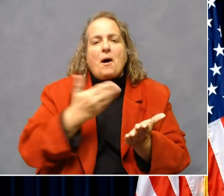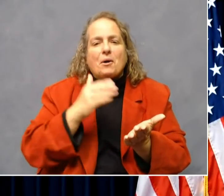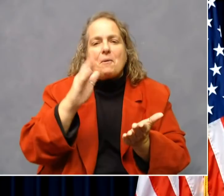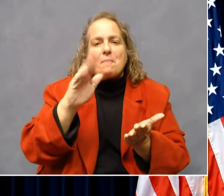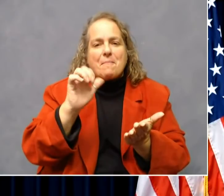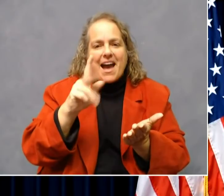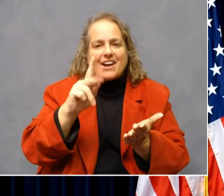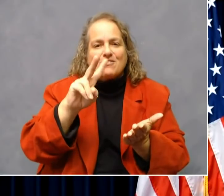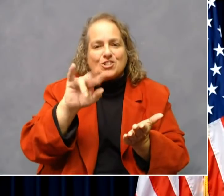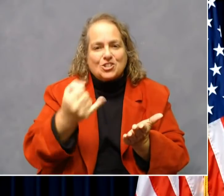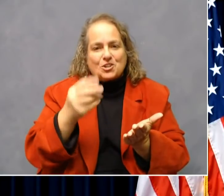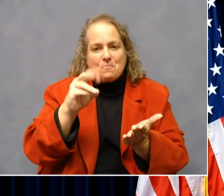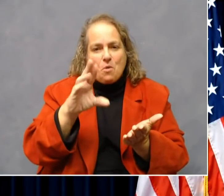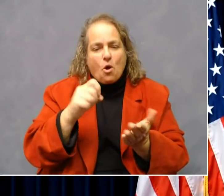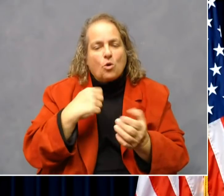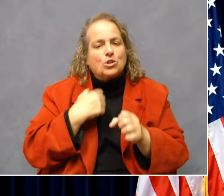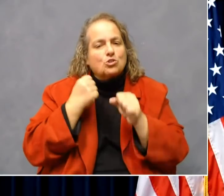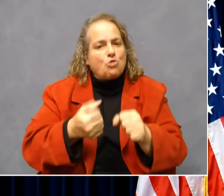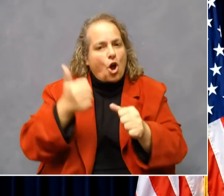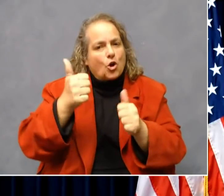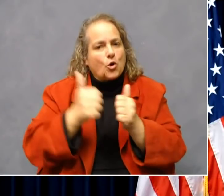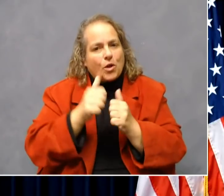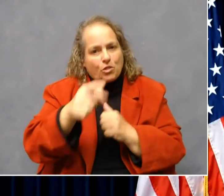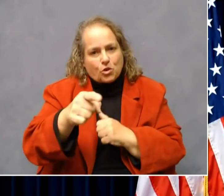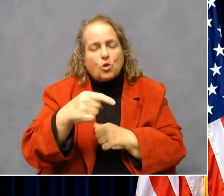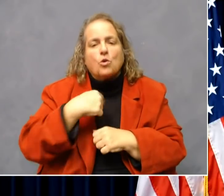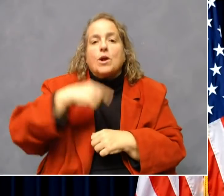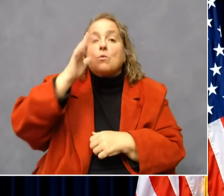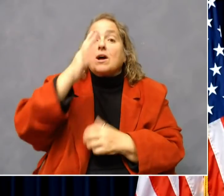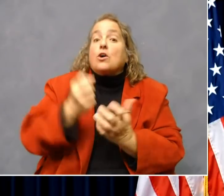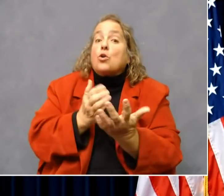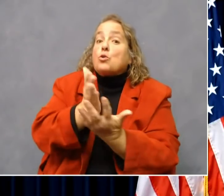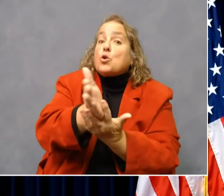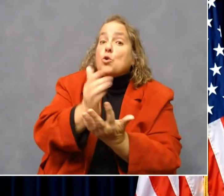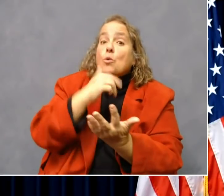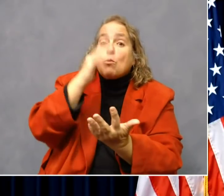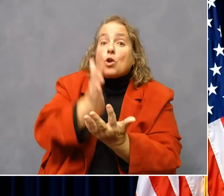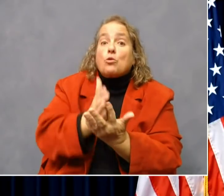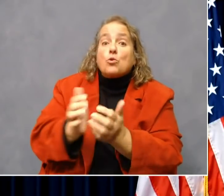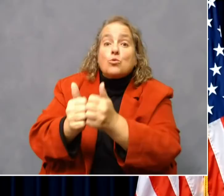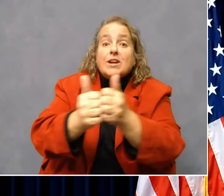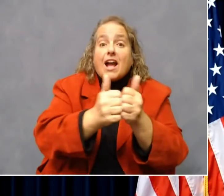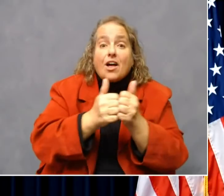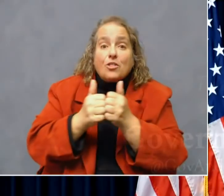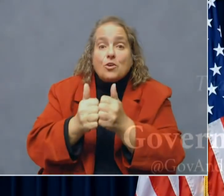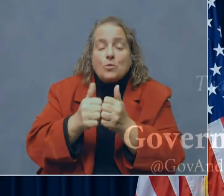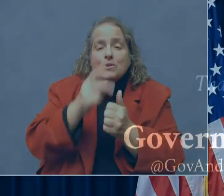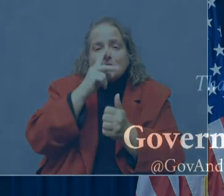We're going to get through this. We're going to get through this together, and we will see you tomorrow at 4 o'clock.